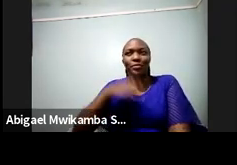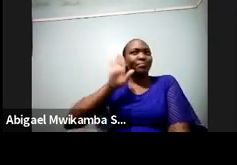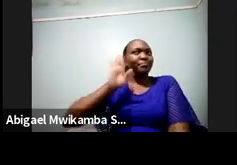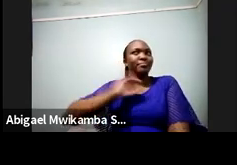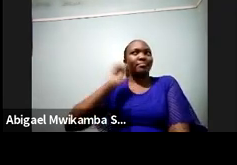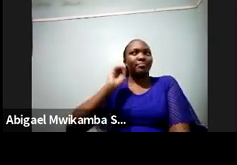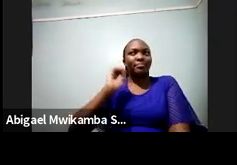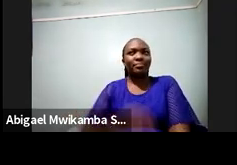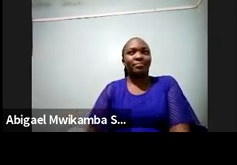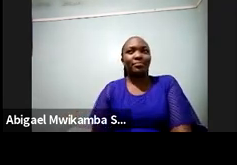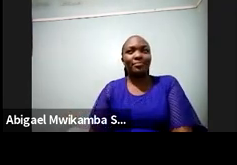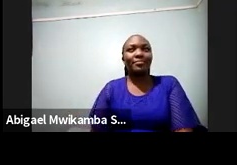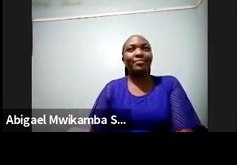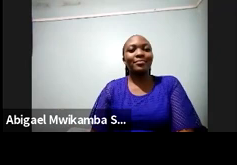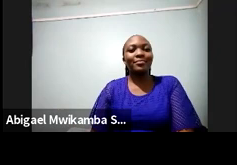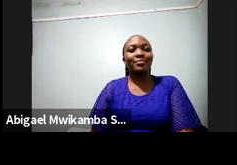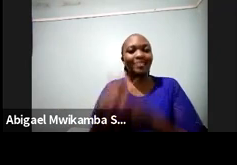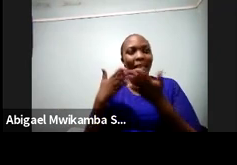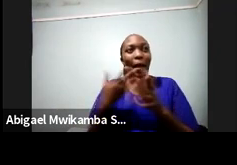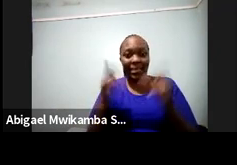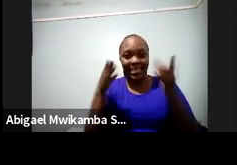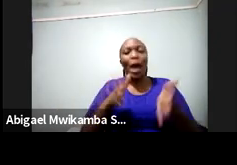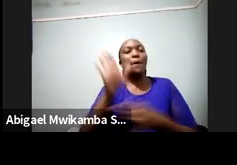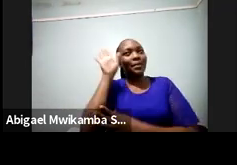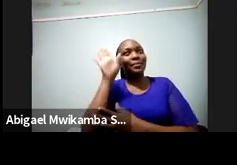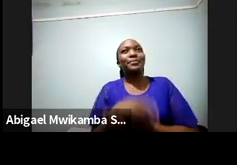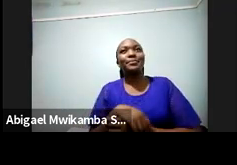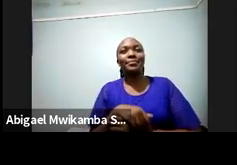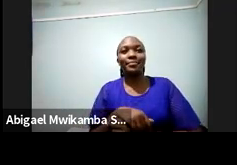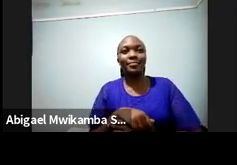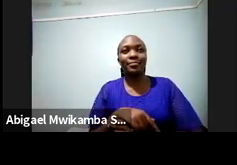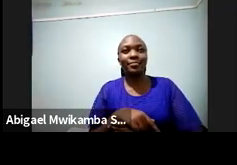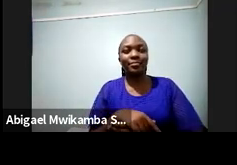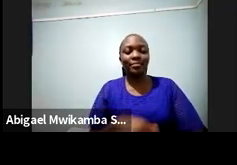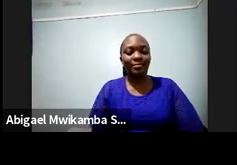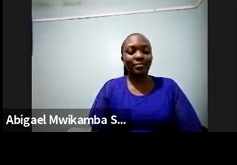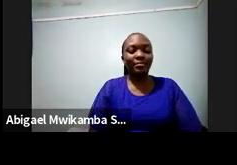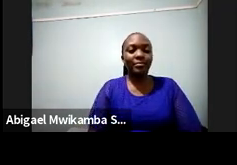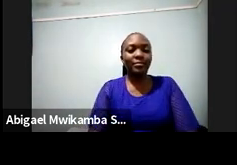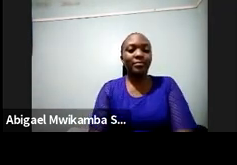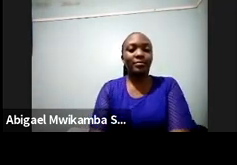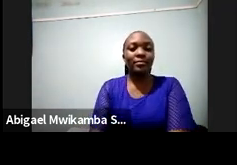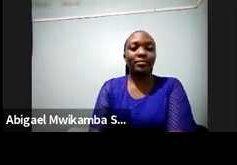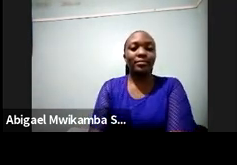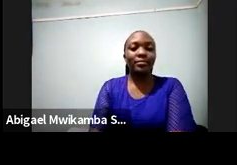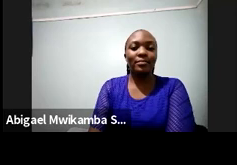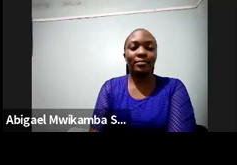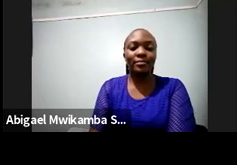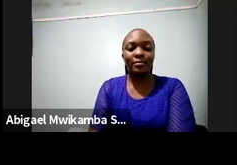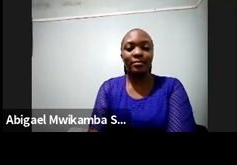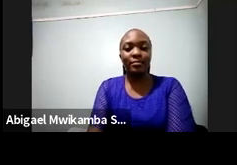Now it's up. No. 3 is down. All right. Okay. I'm safe. Tuko